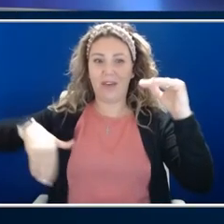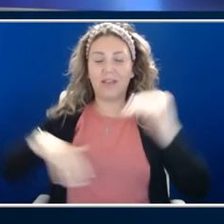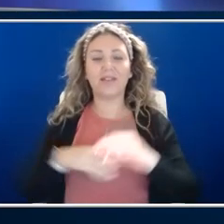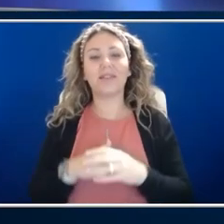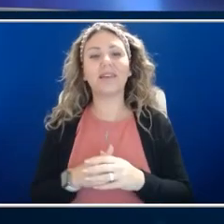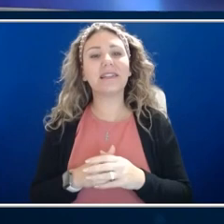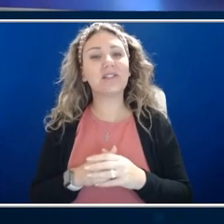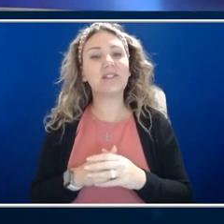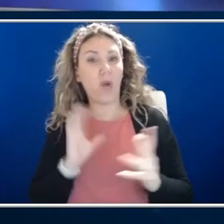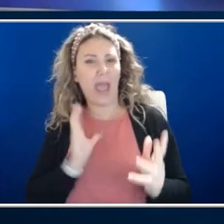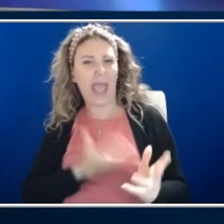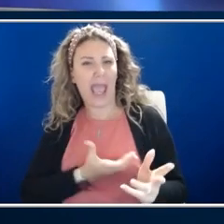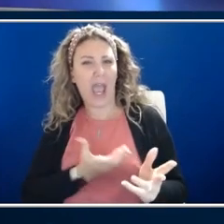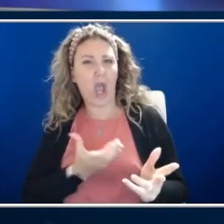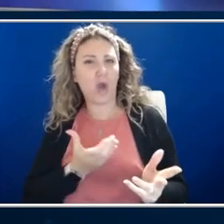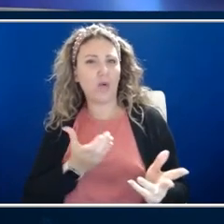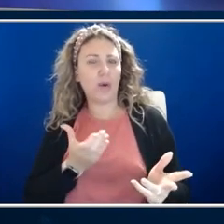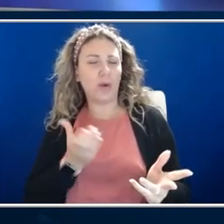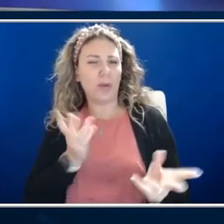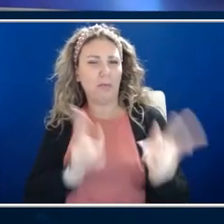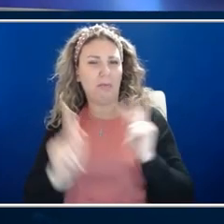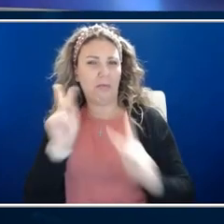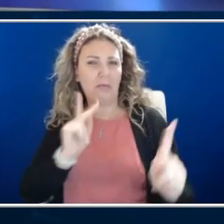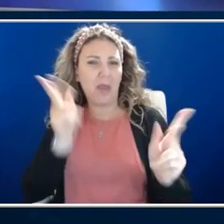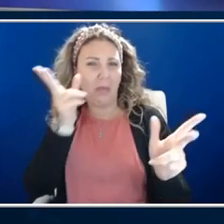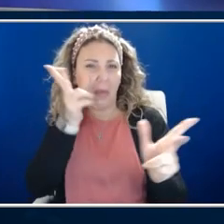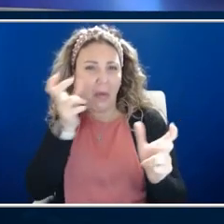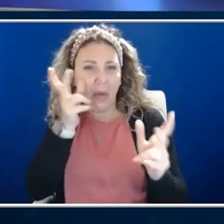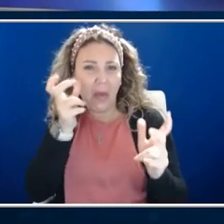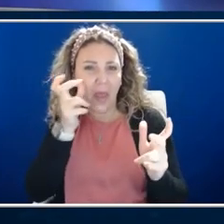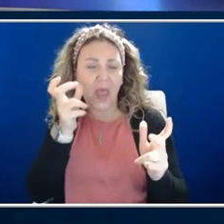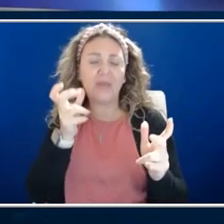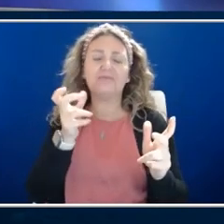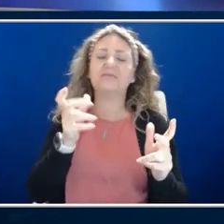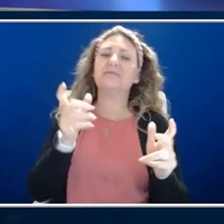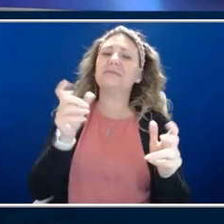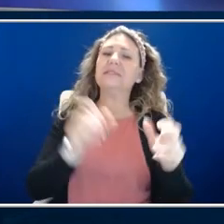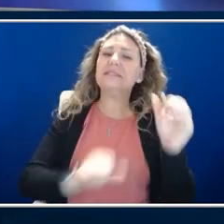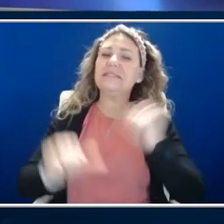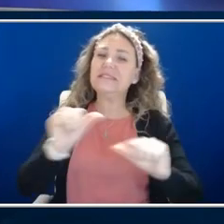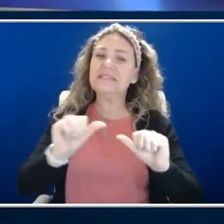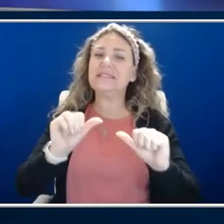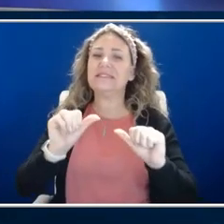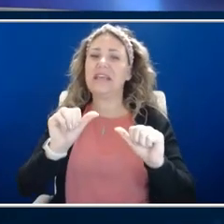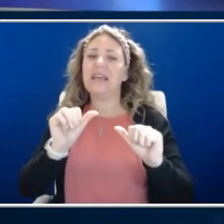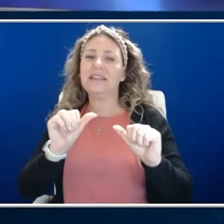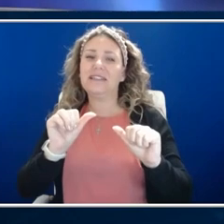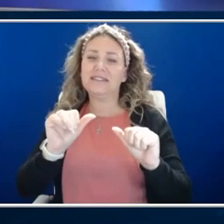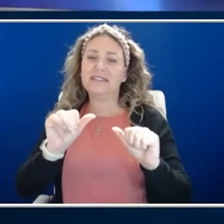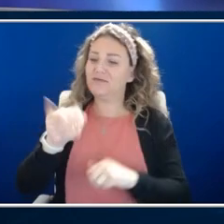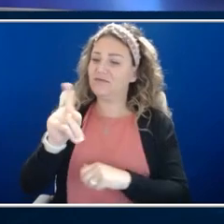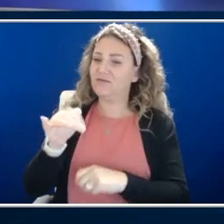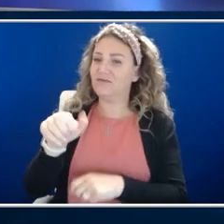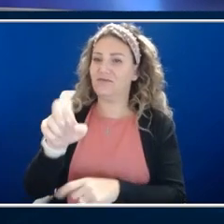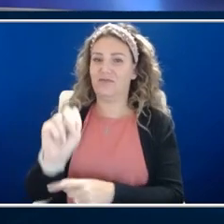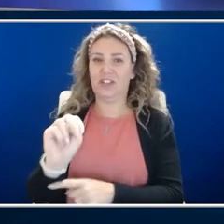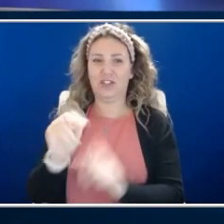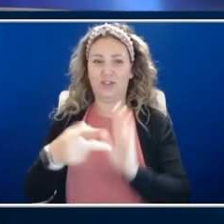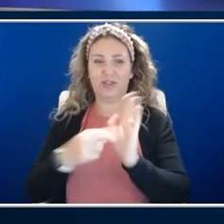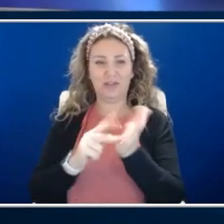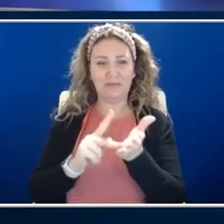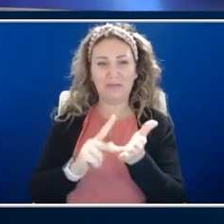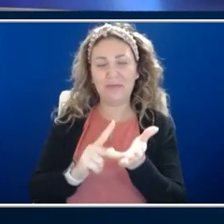that Isaac Asimov, brilliant science fiction writer, had the five laws of robotics, which basically meant robots couldn't hurt people and always had to help folks.